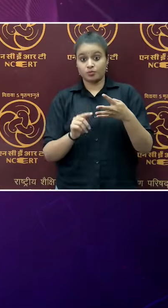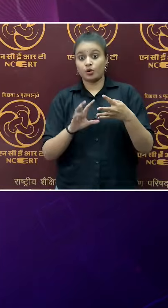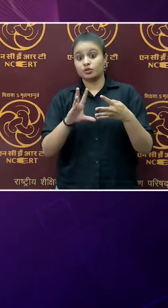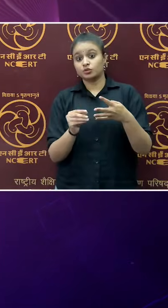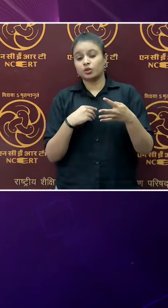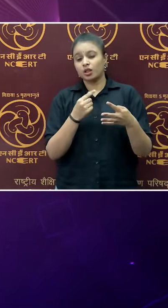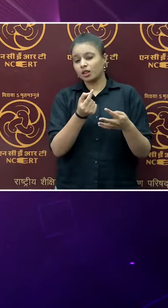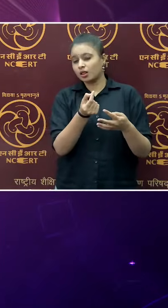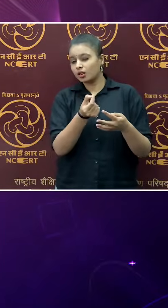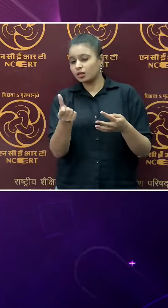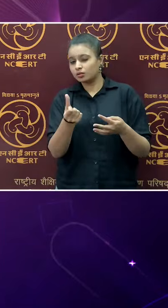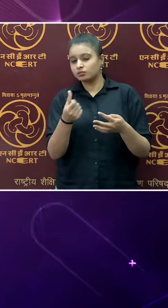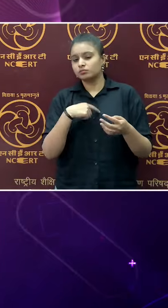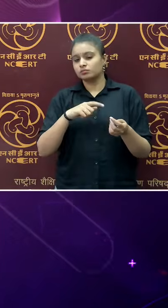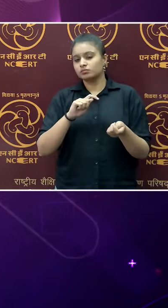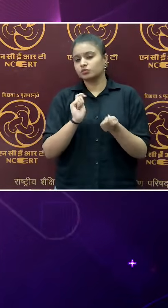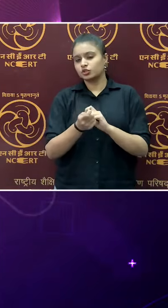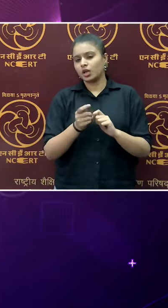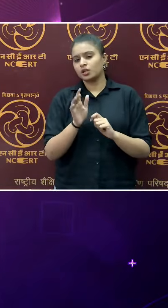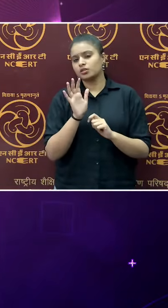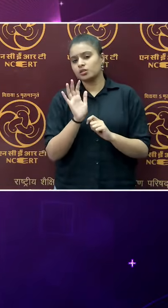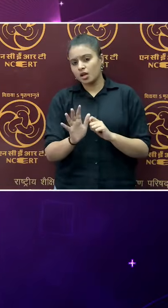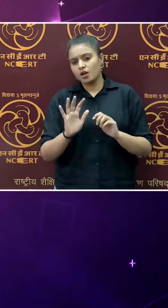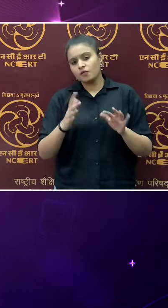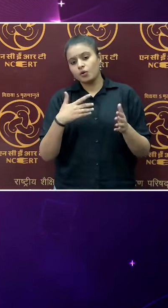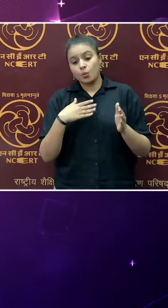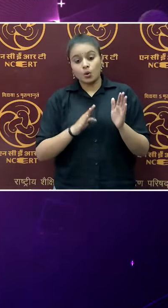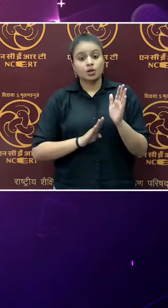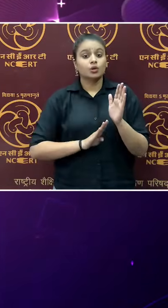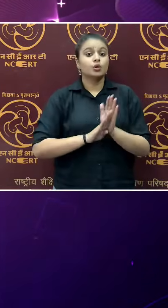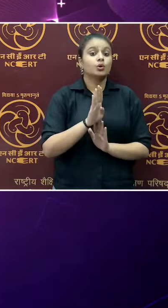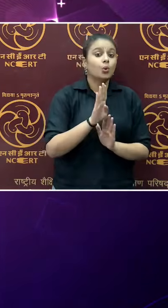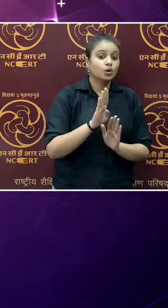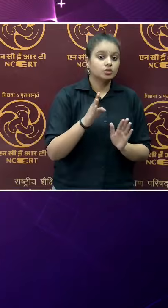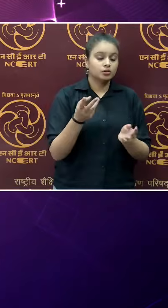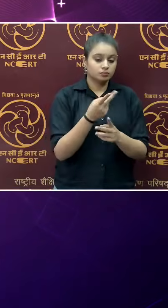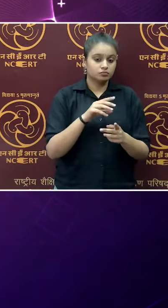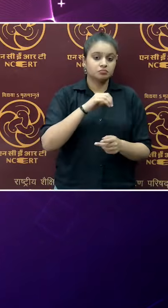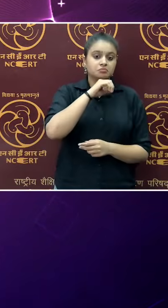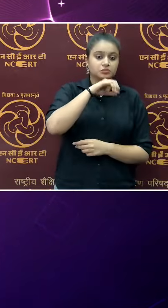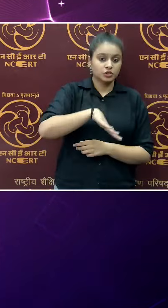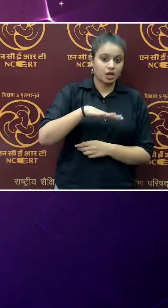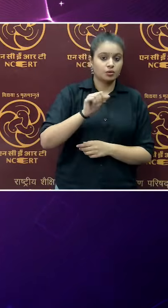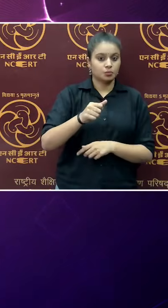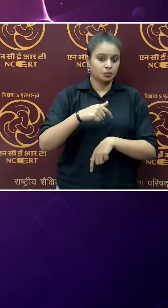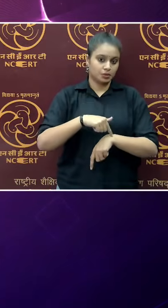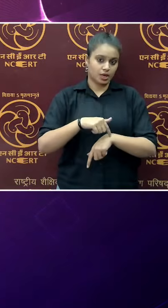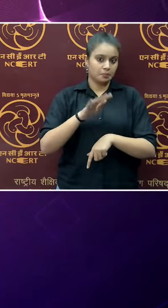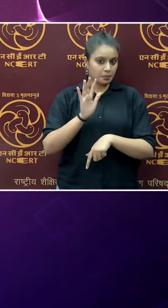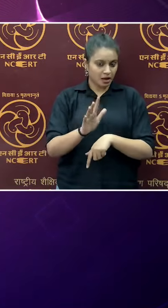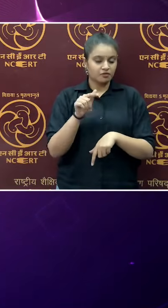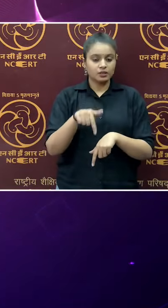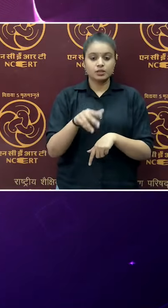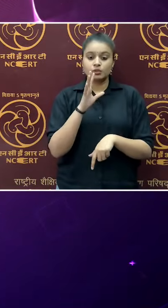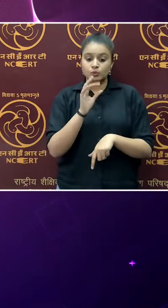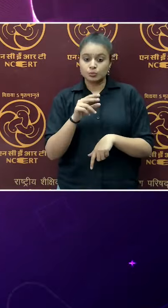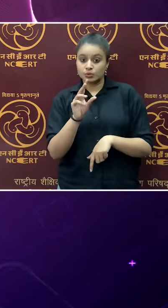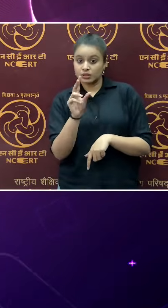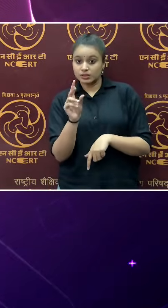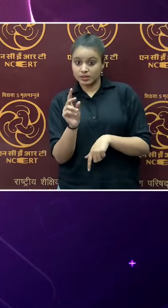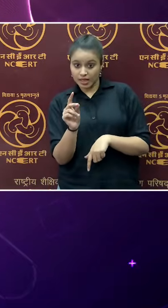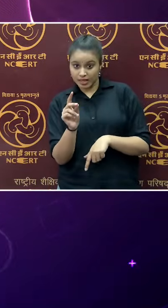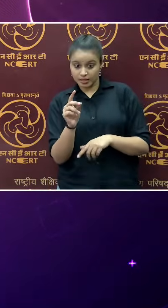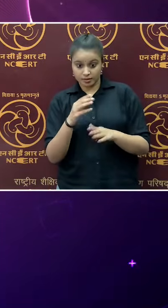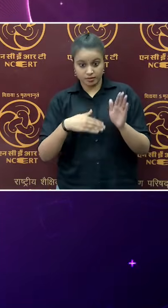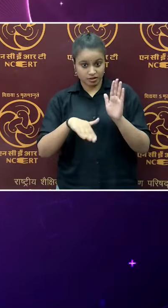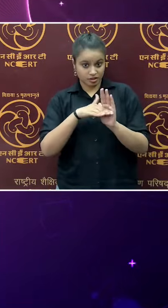is a sudden spurt and sudden growth in the adolescent period. And this is the setting stage for